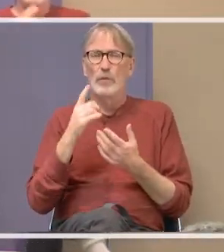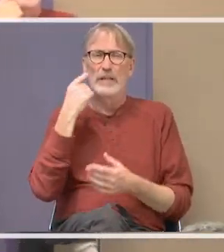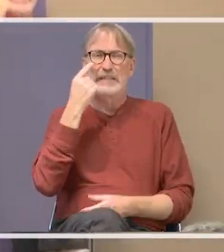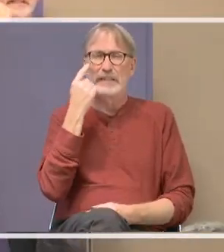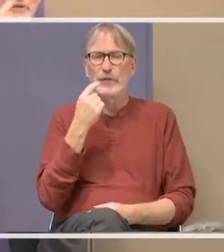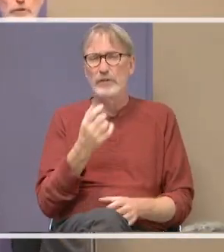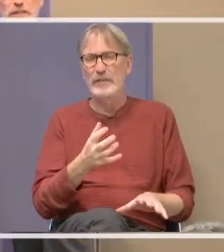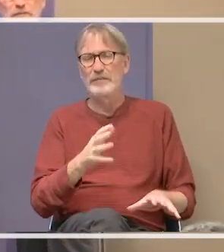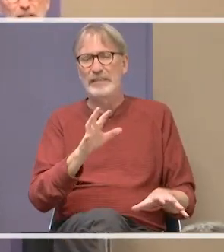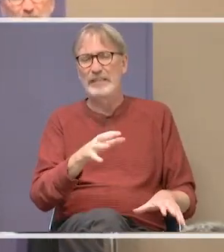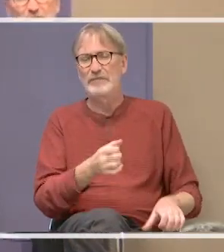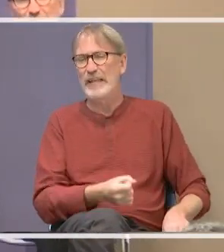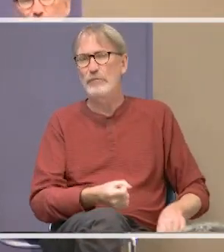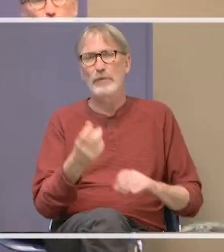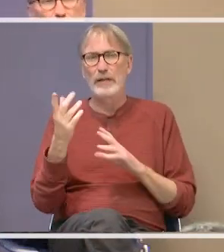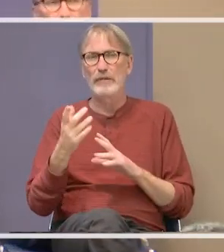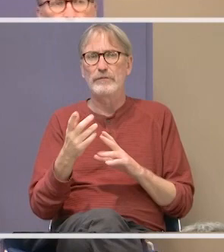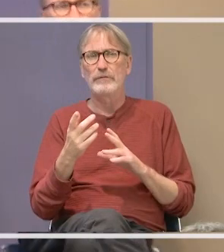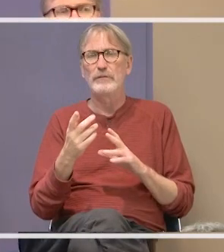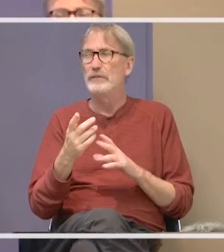everything's staying the same, nothing is changing.